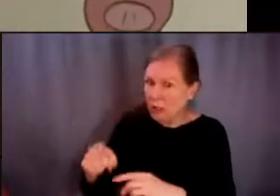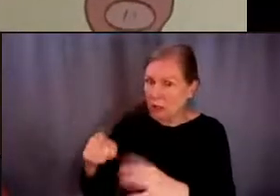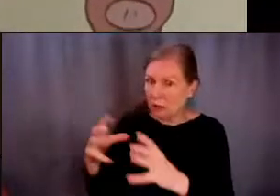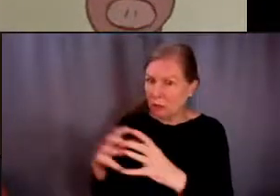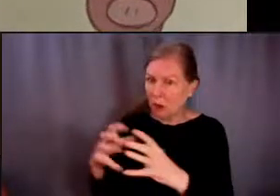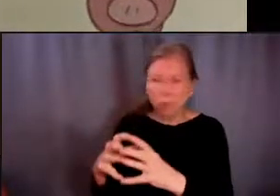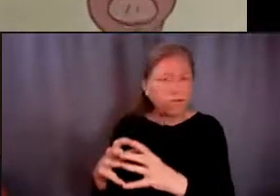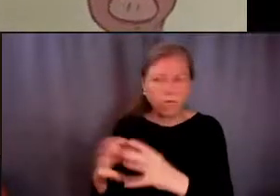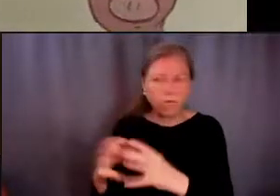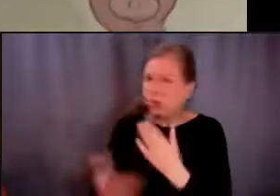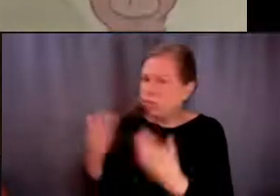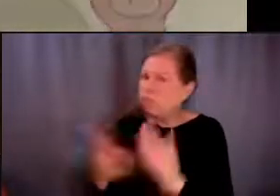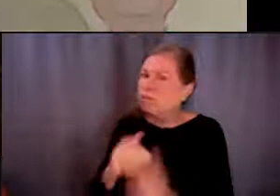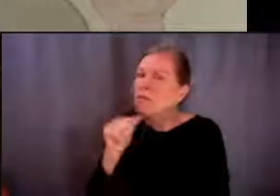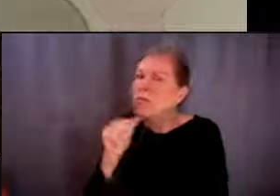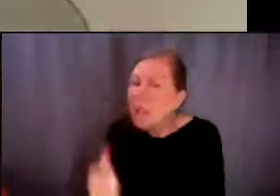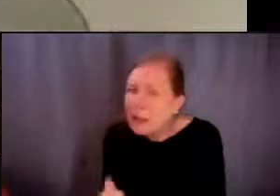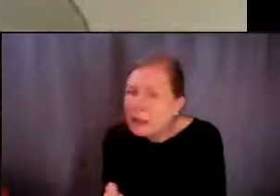easy.